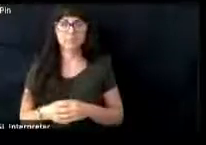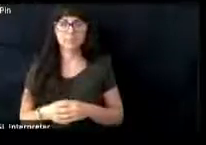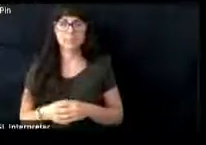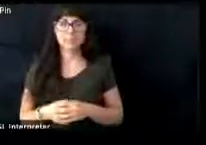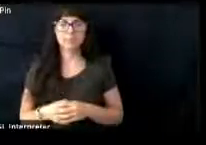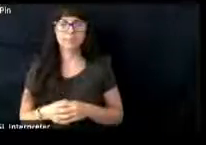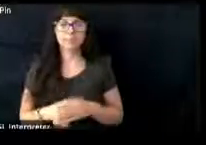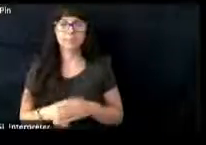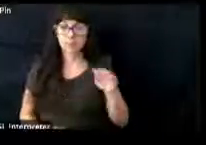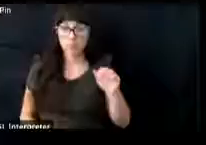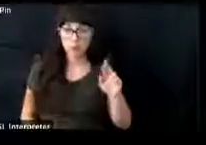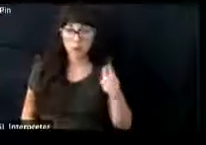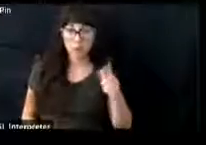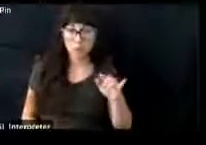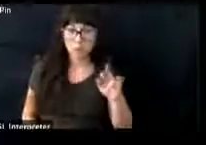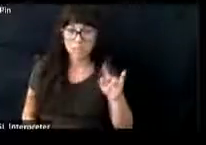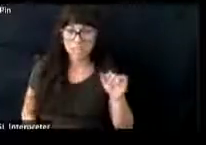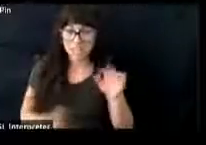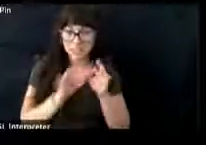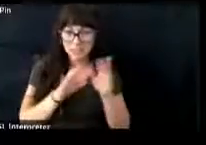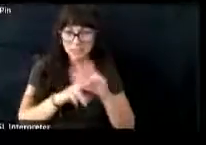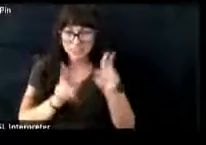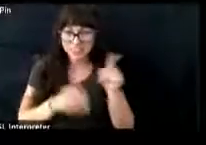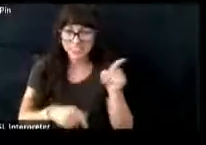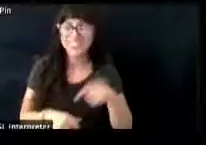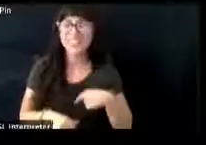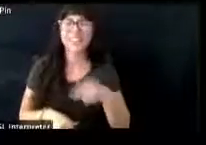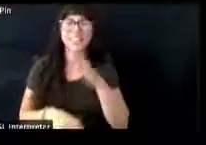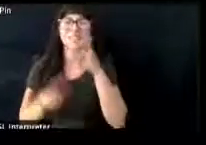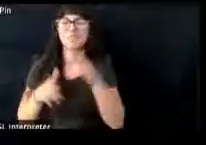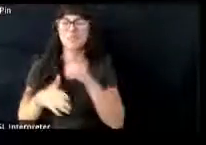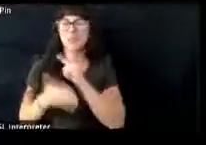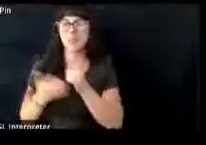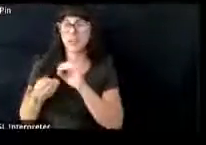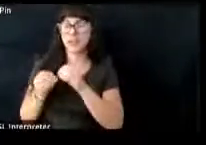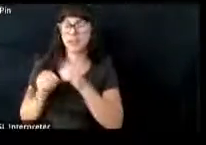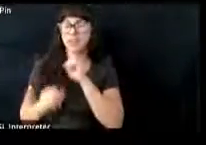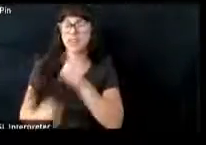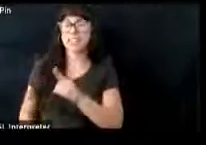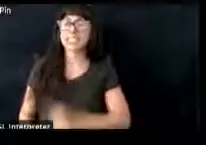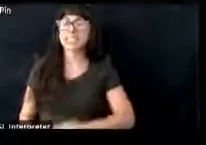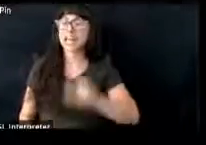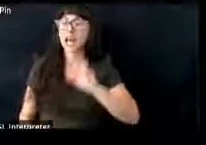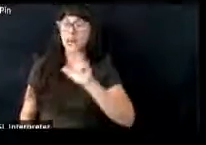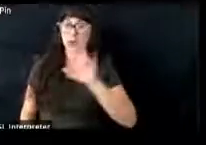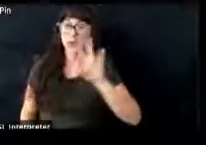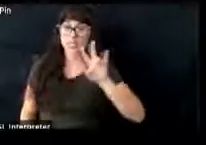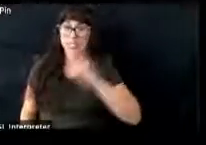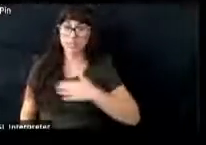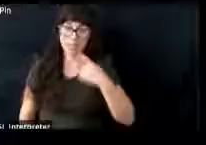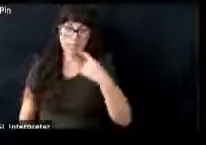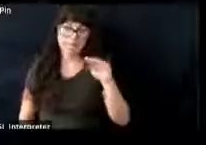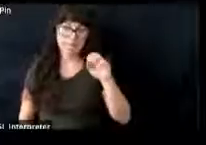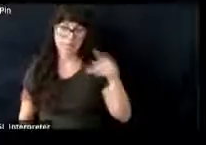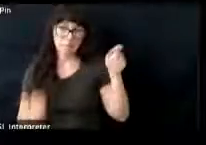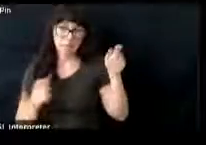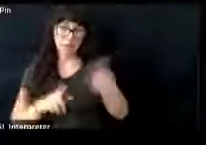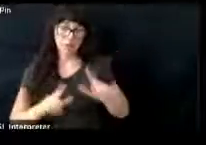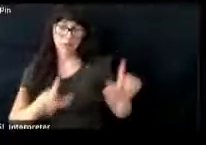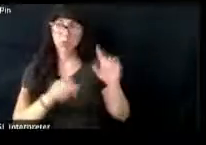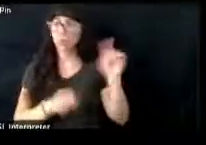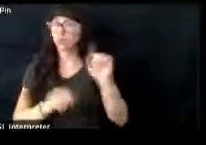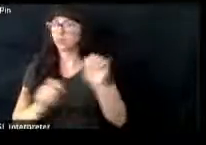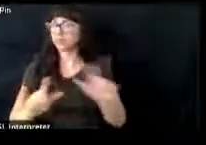Margarita? Your speaker order number will be number 37, and if you'll please let the mapper know what area you would like to discuss